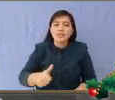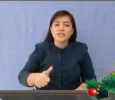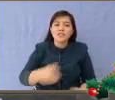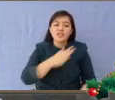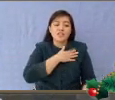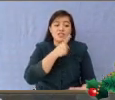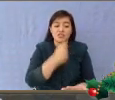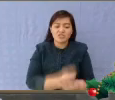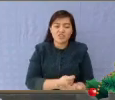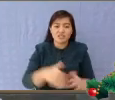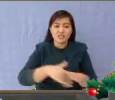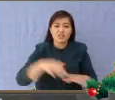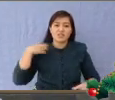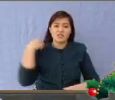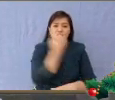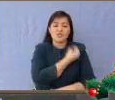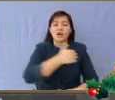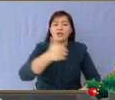Faith can conquer fear.